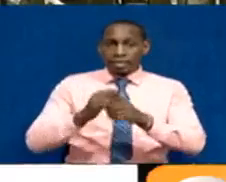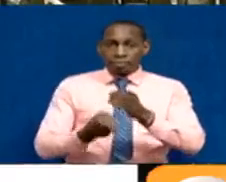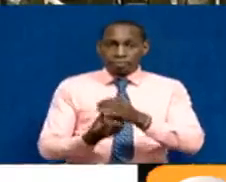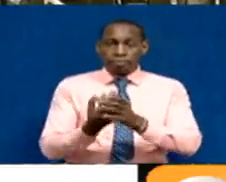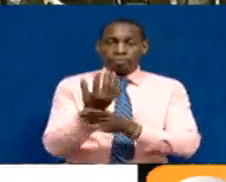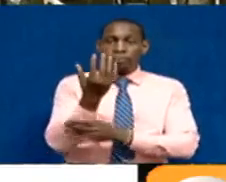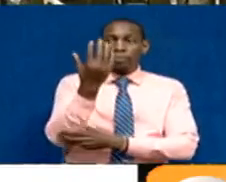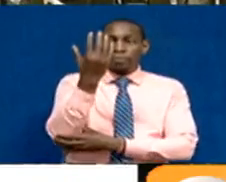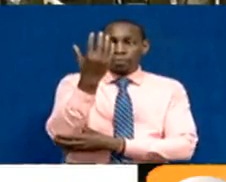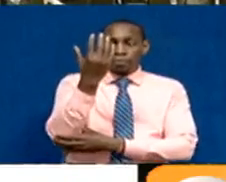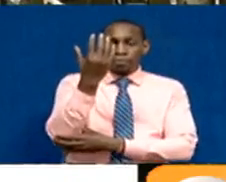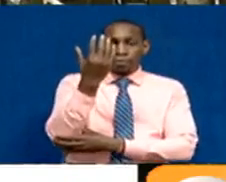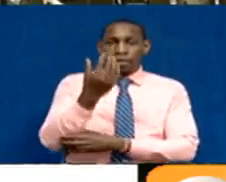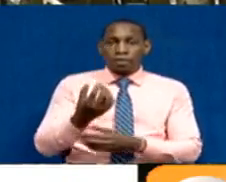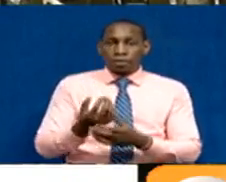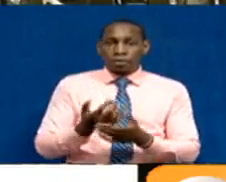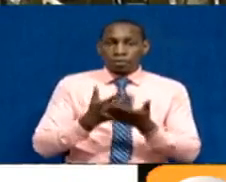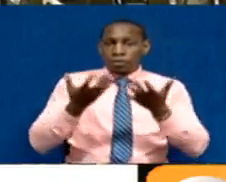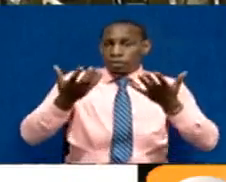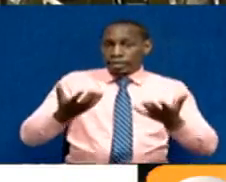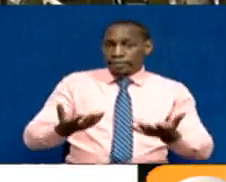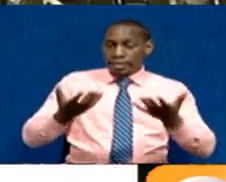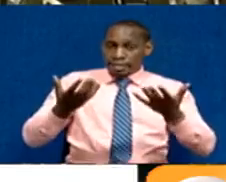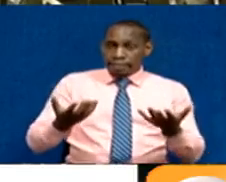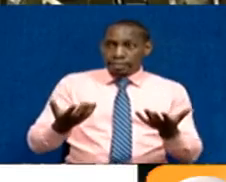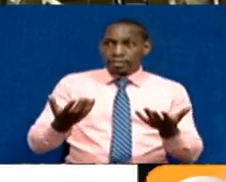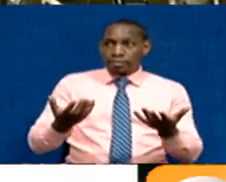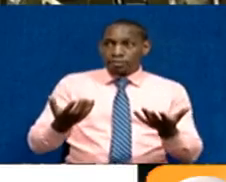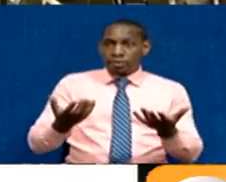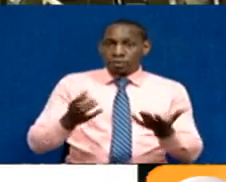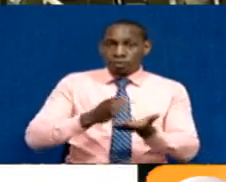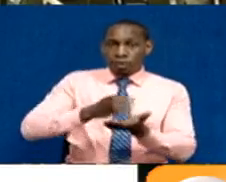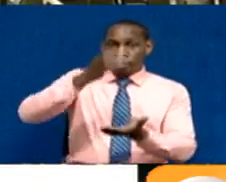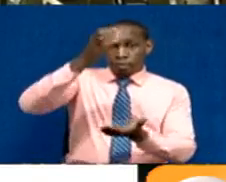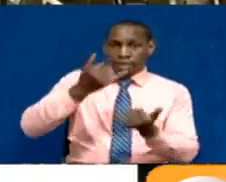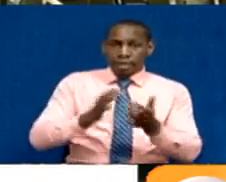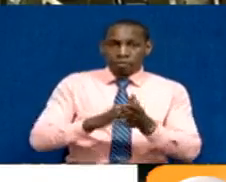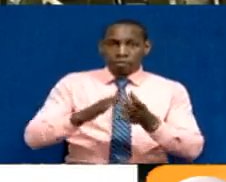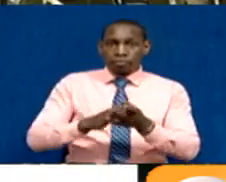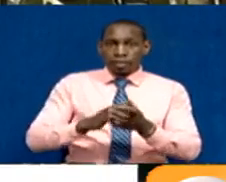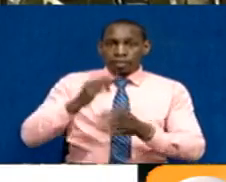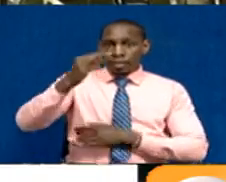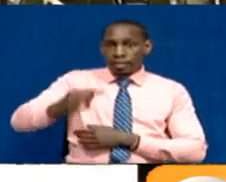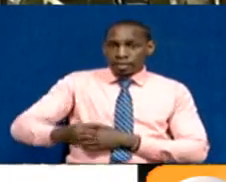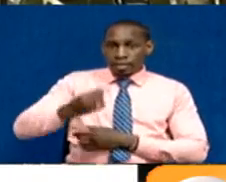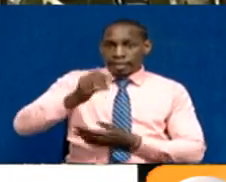fruits. There is a lot of weight on top of that post. So the tire will help